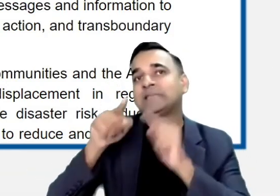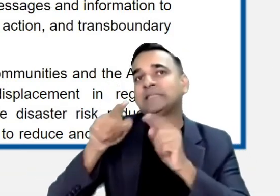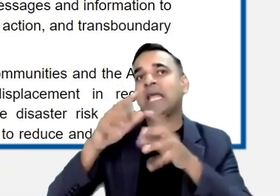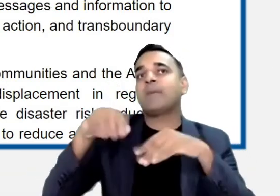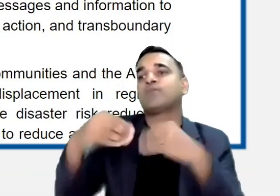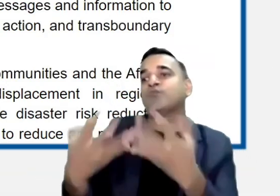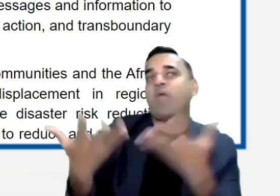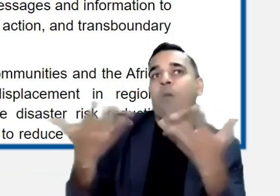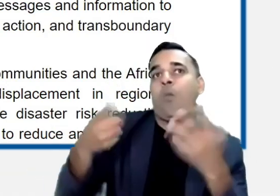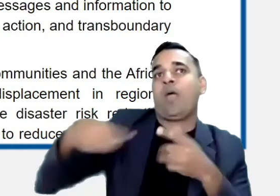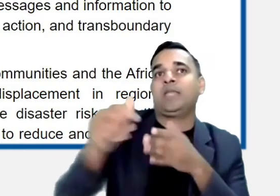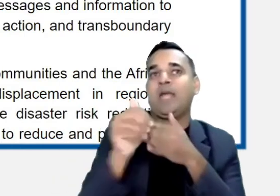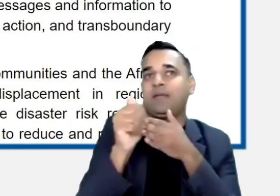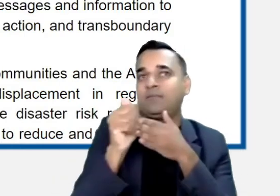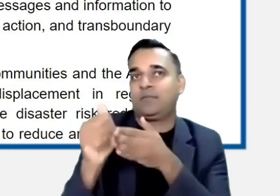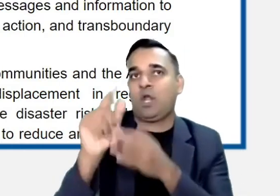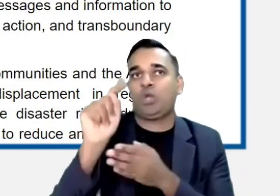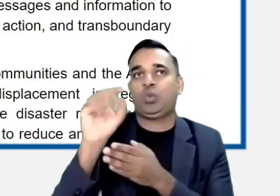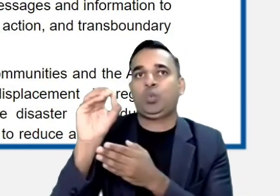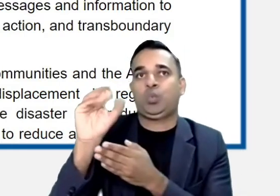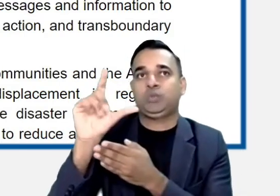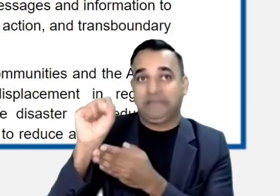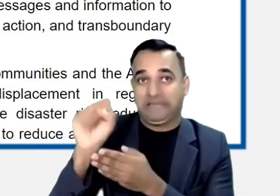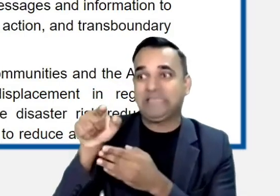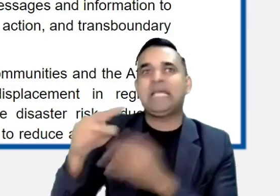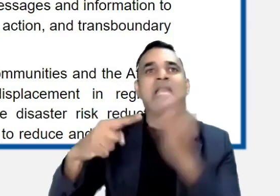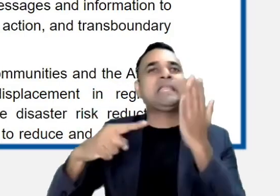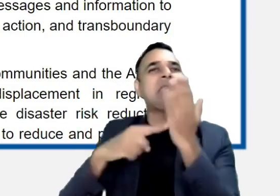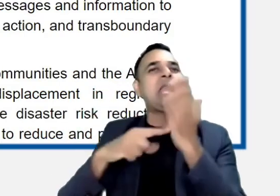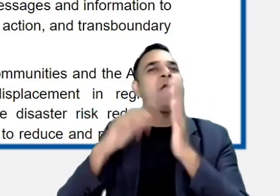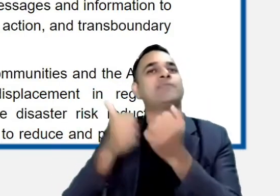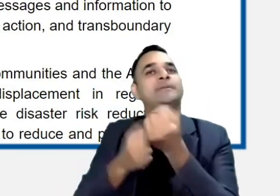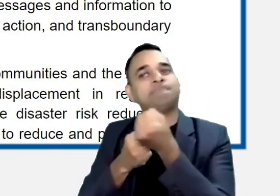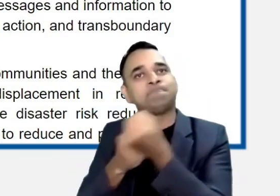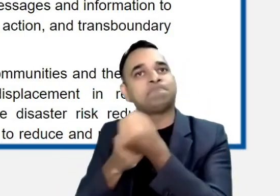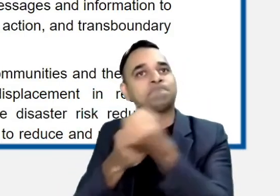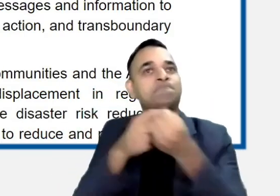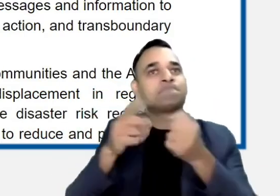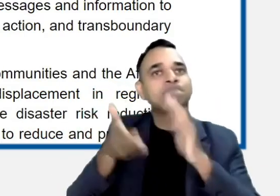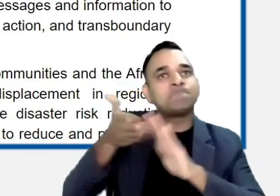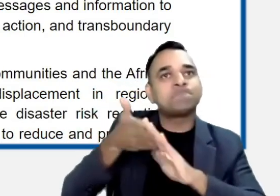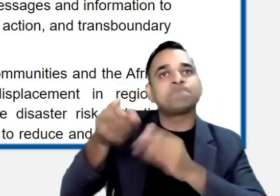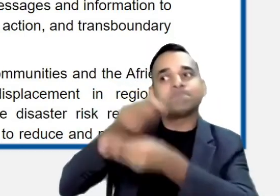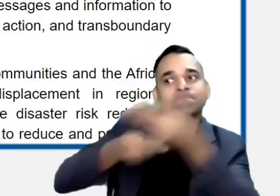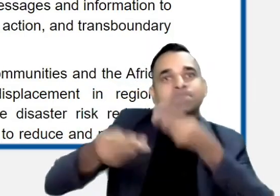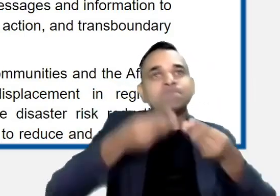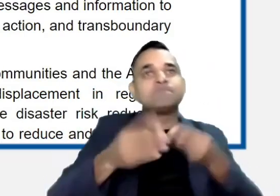management. 26, urge member states, regional economic communities, regional climate centers,